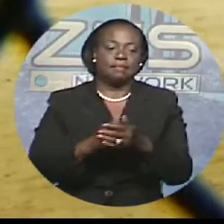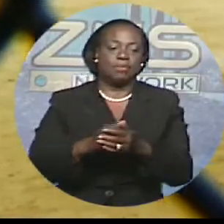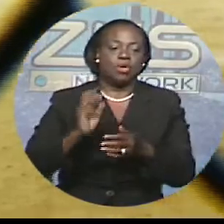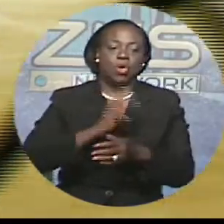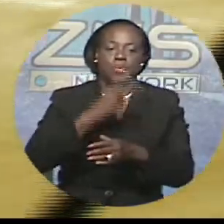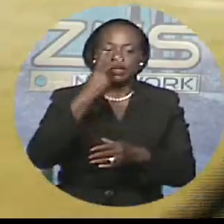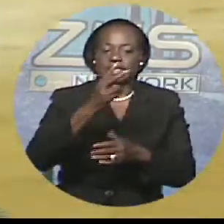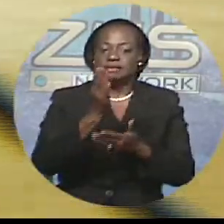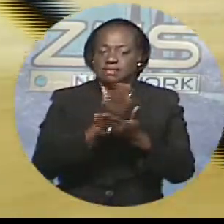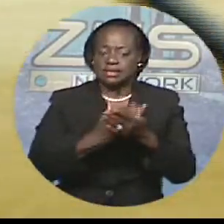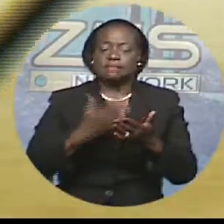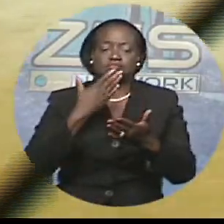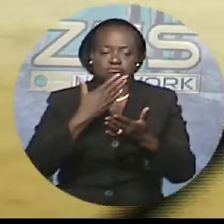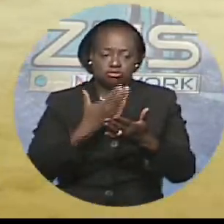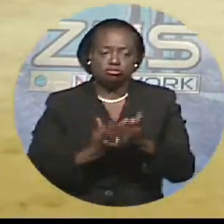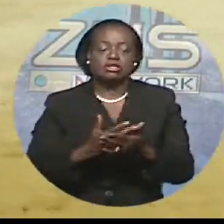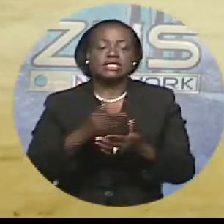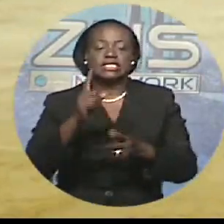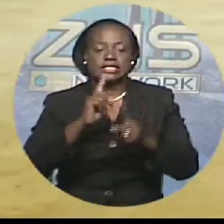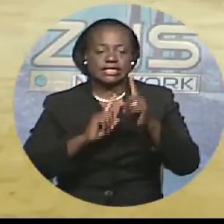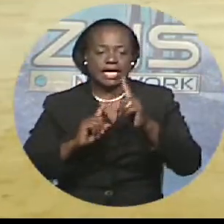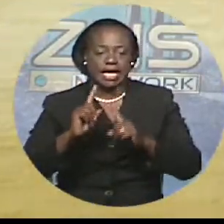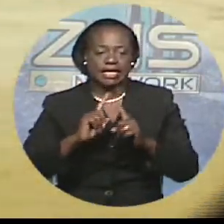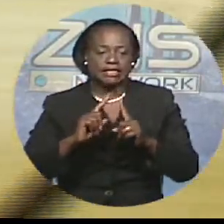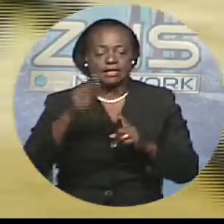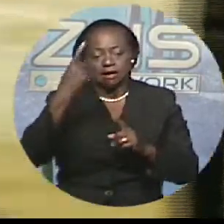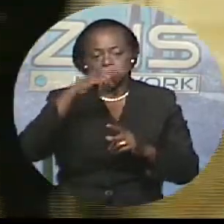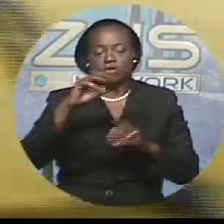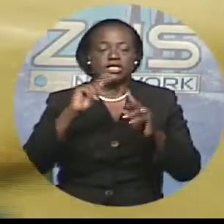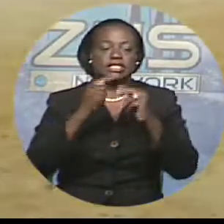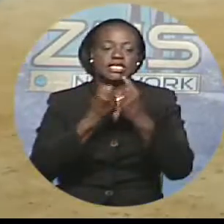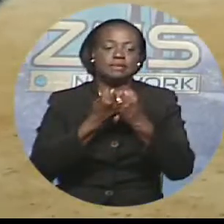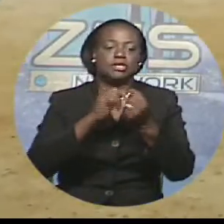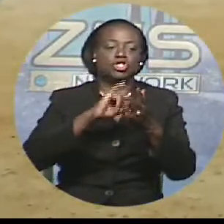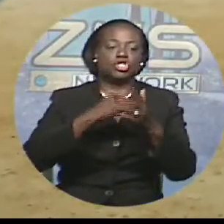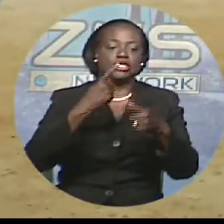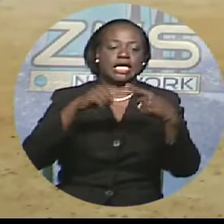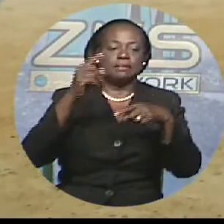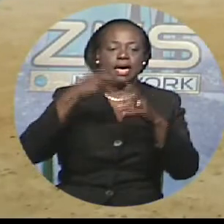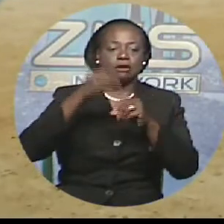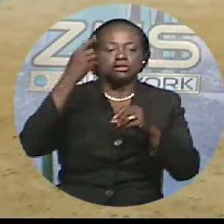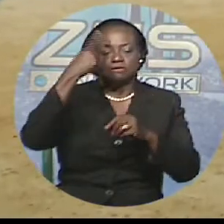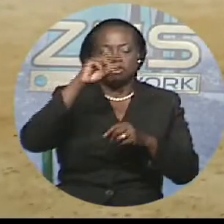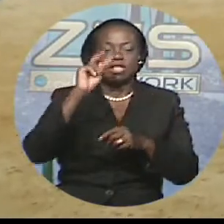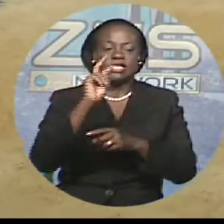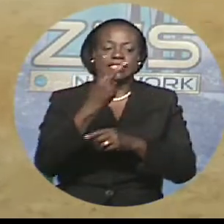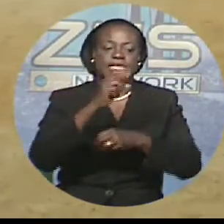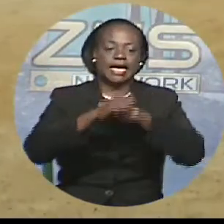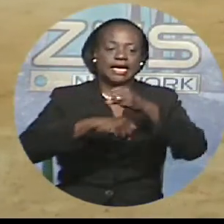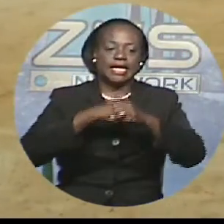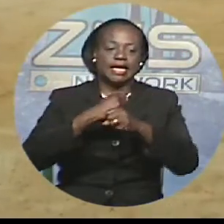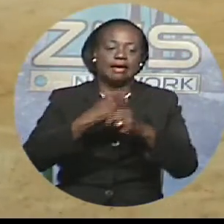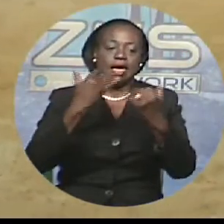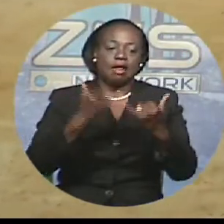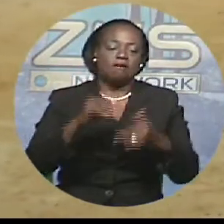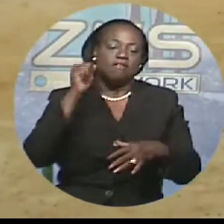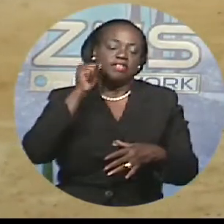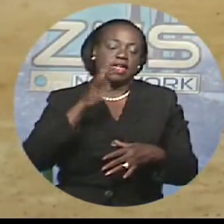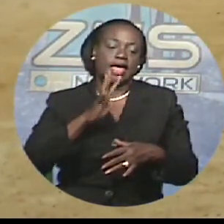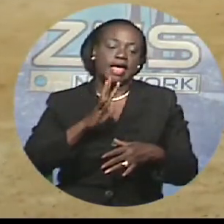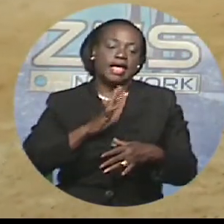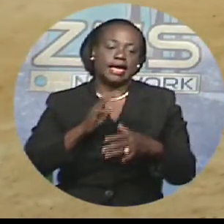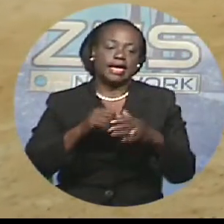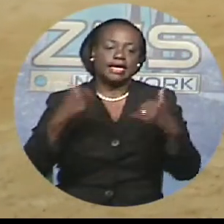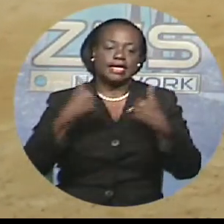that just come out for a second, yeah. But you can see we could beat them with ease. Now to the ladies, where the rule this year is 5 innings or hour and a